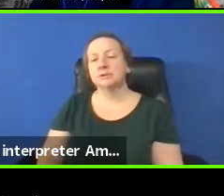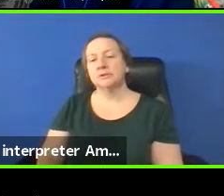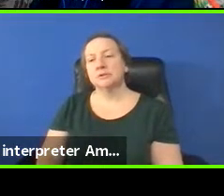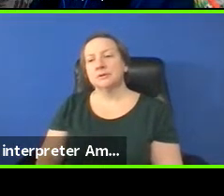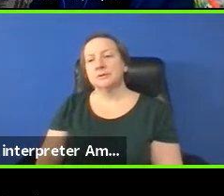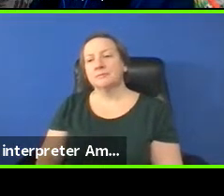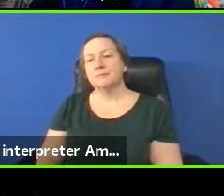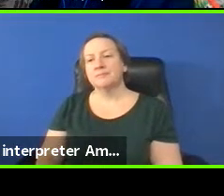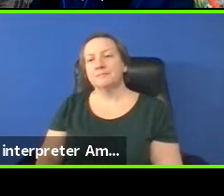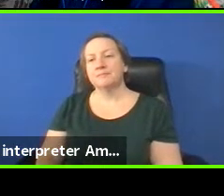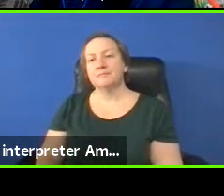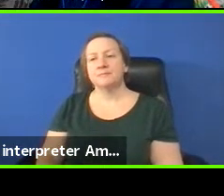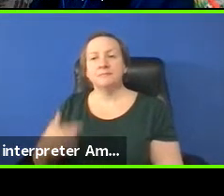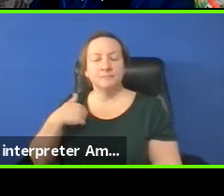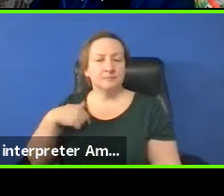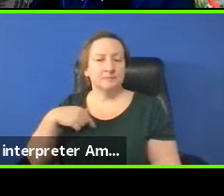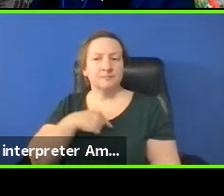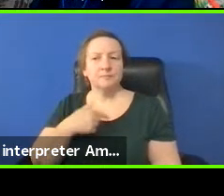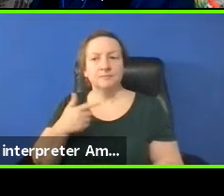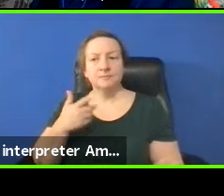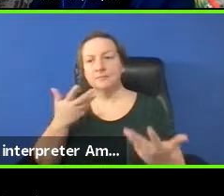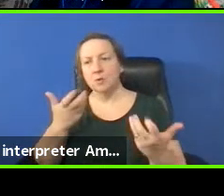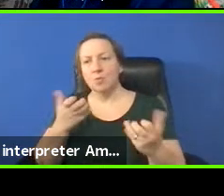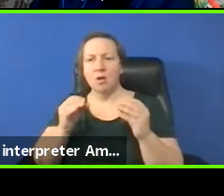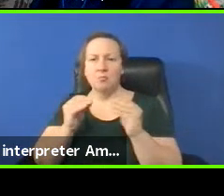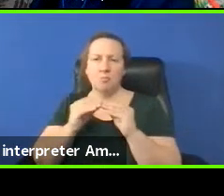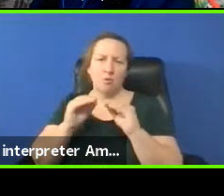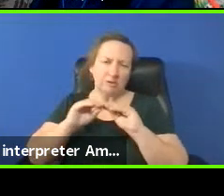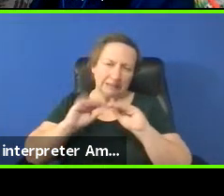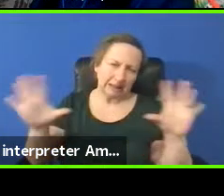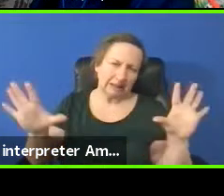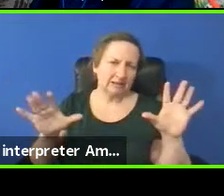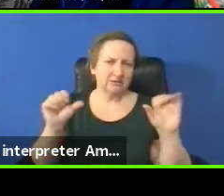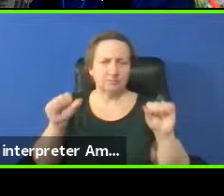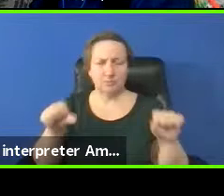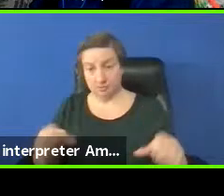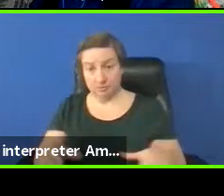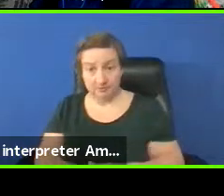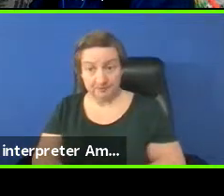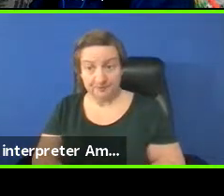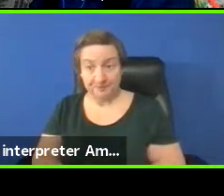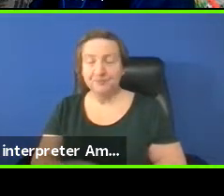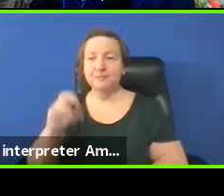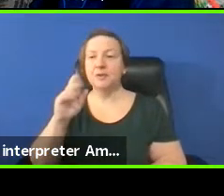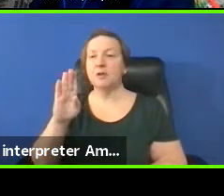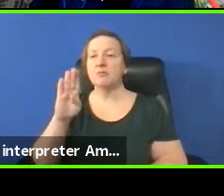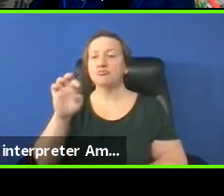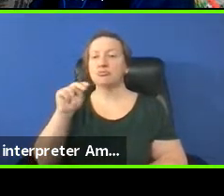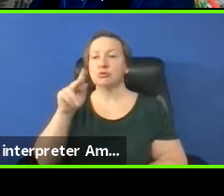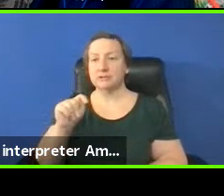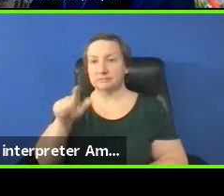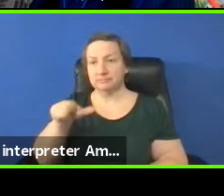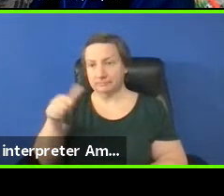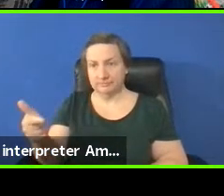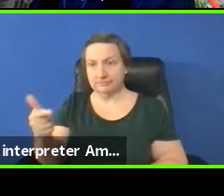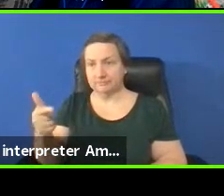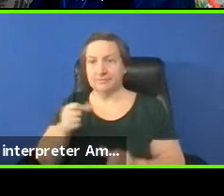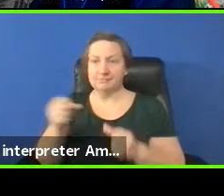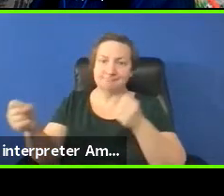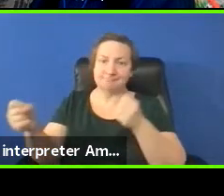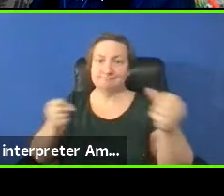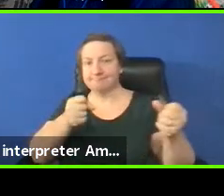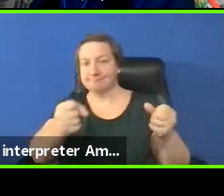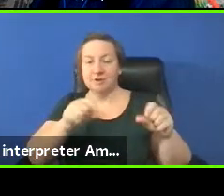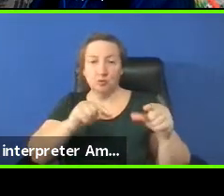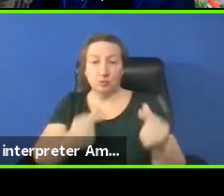really trying to get as clear as we can. All right, So Brent, please put us where we belong